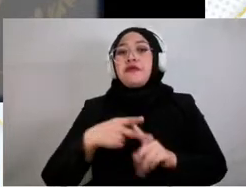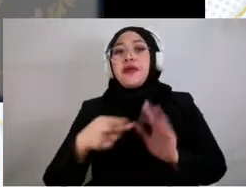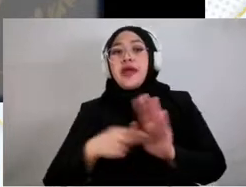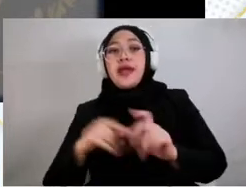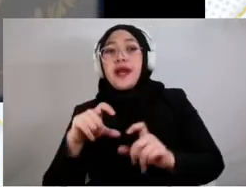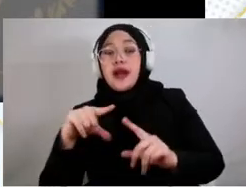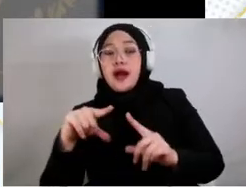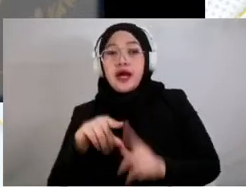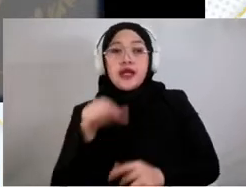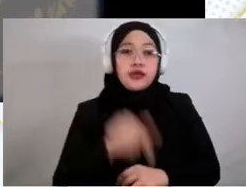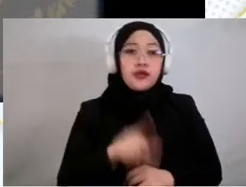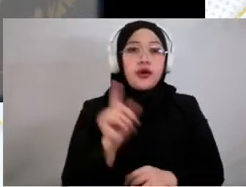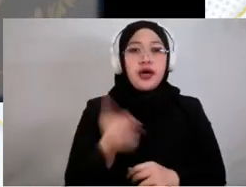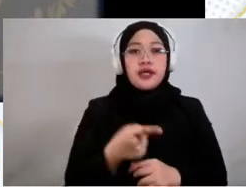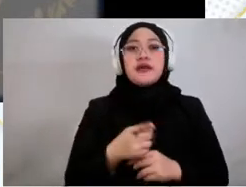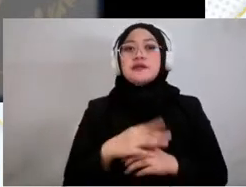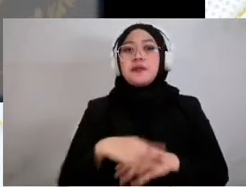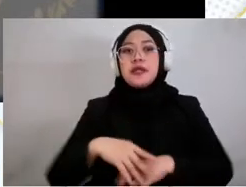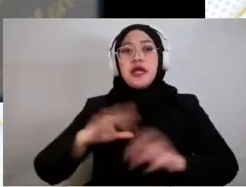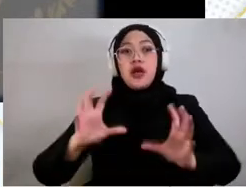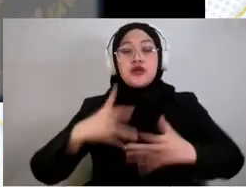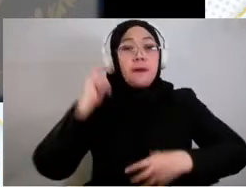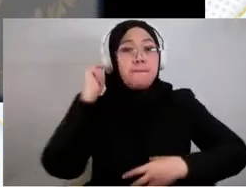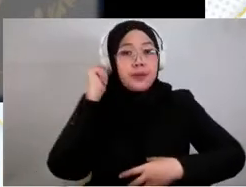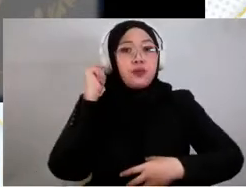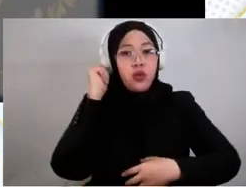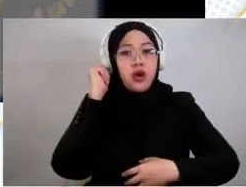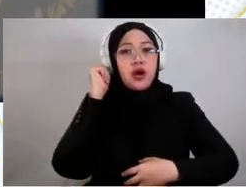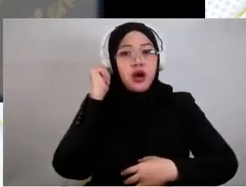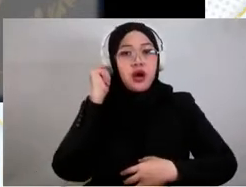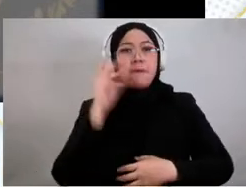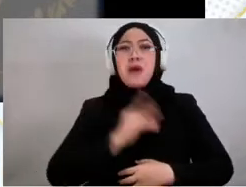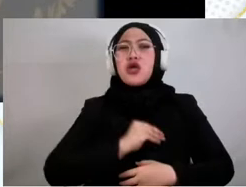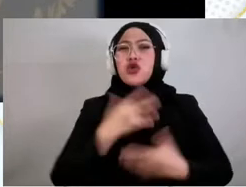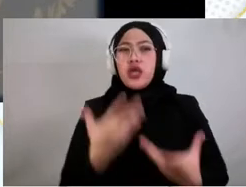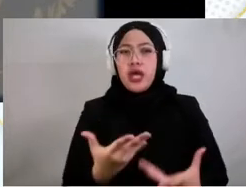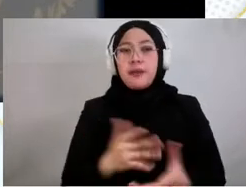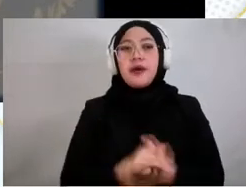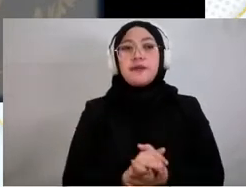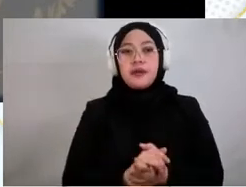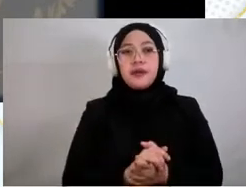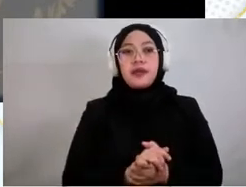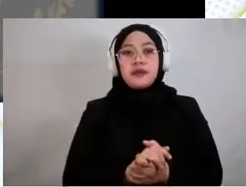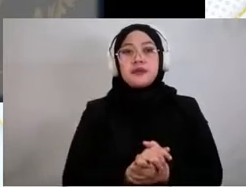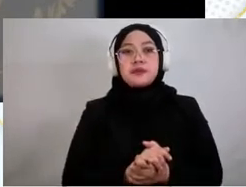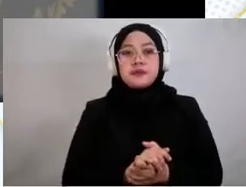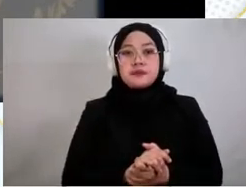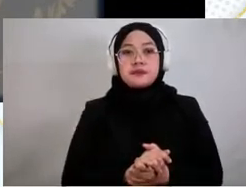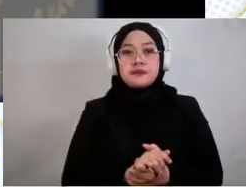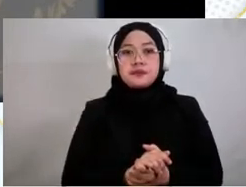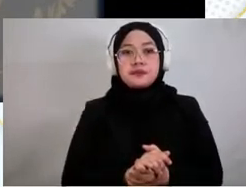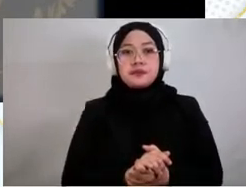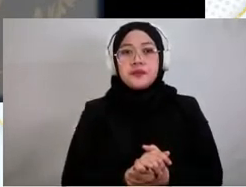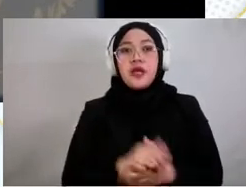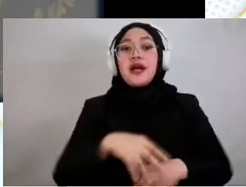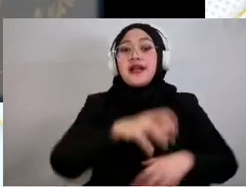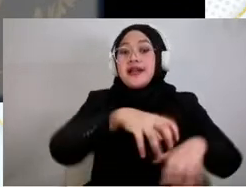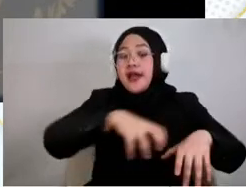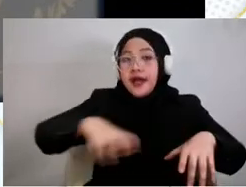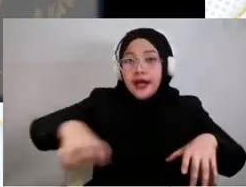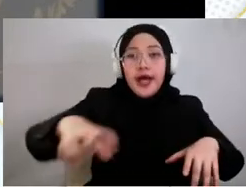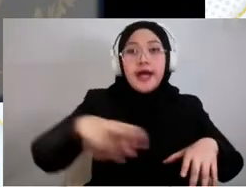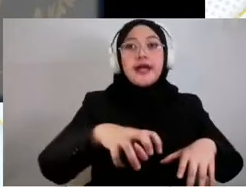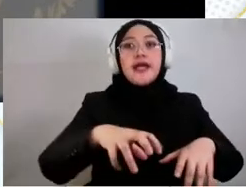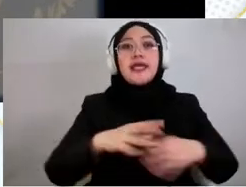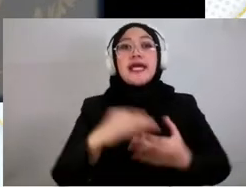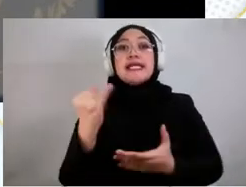women with the lowest rank as surgeon. Meanwhile, some of the tasks on the mission area that was designed